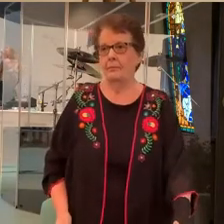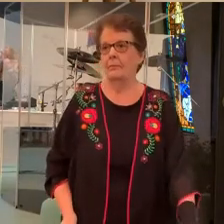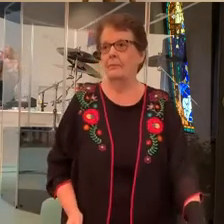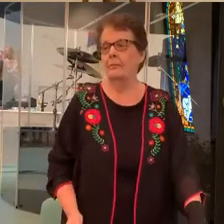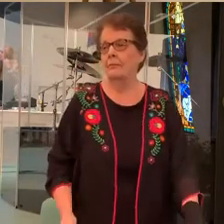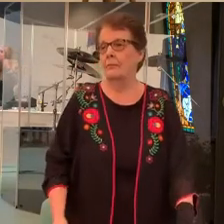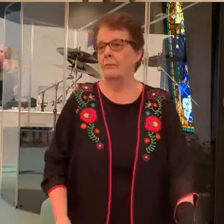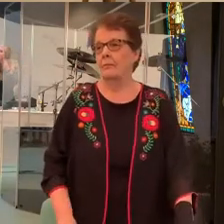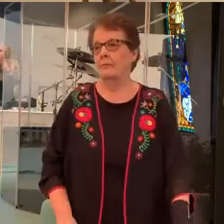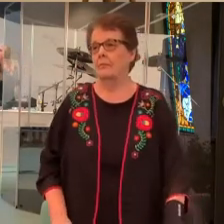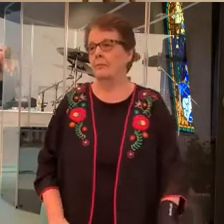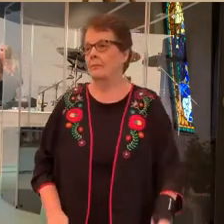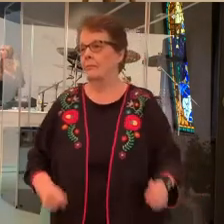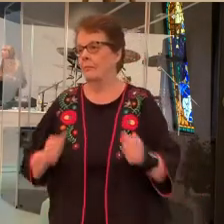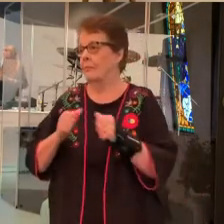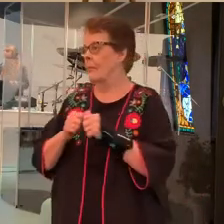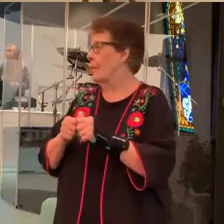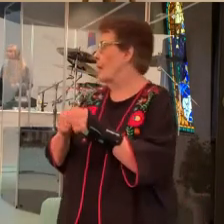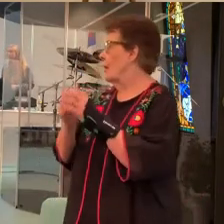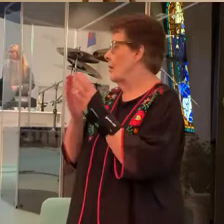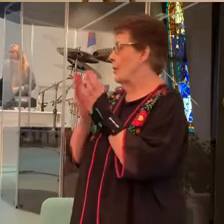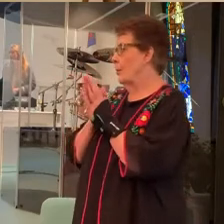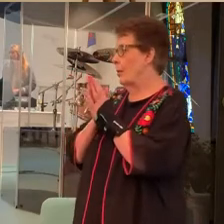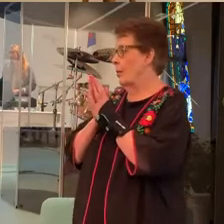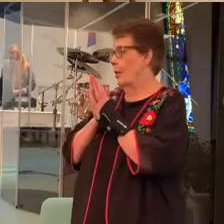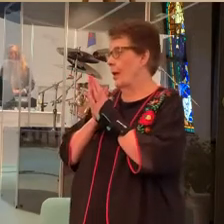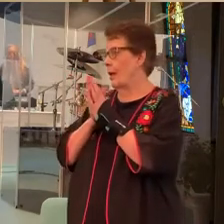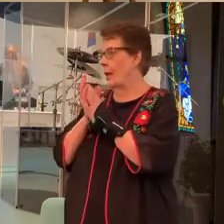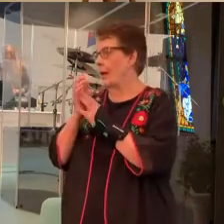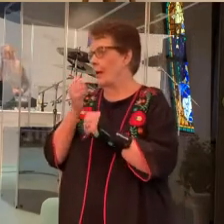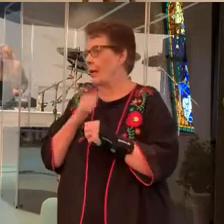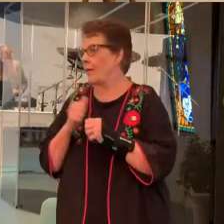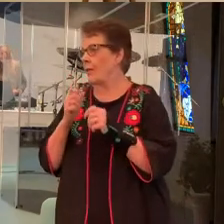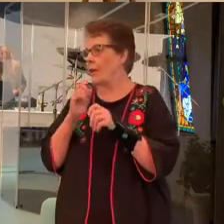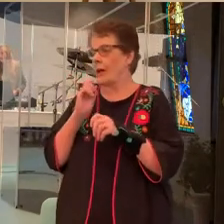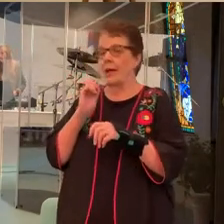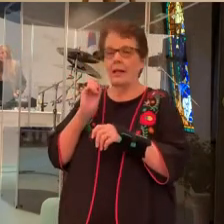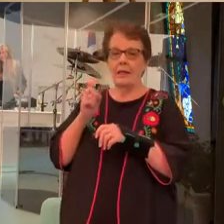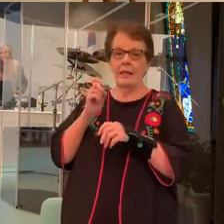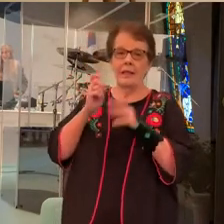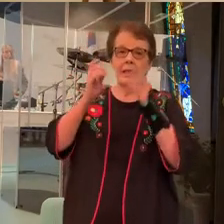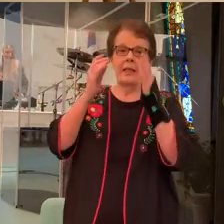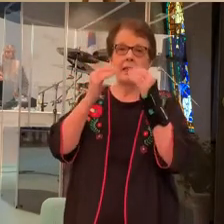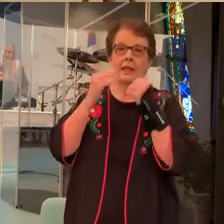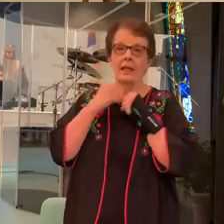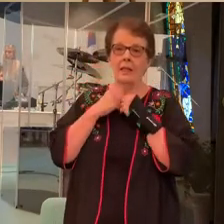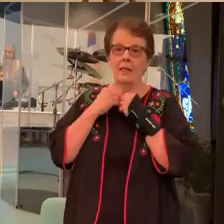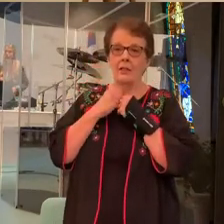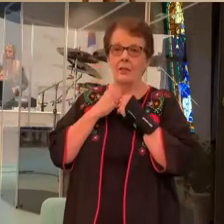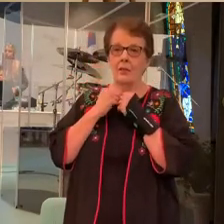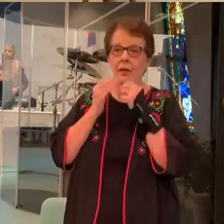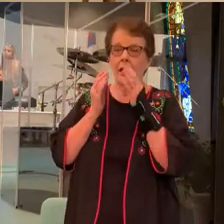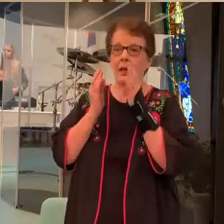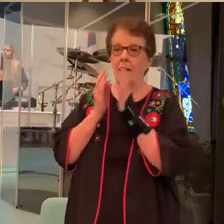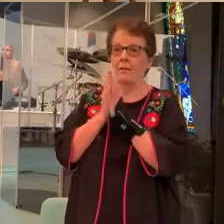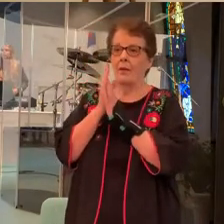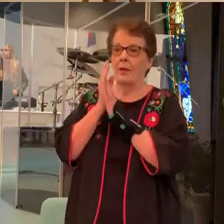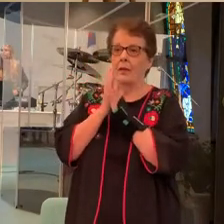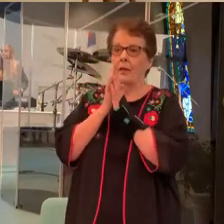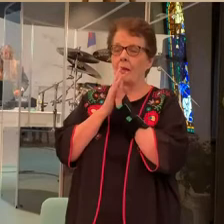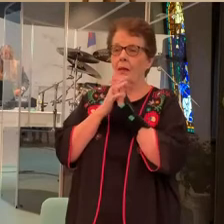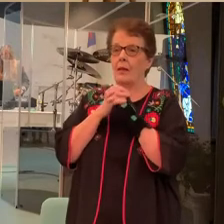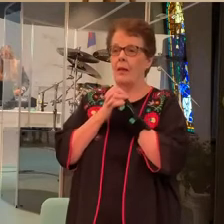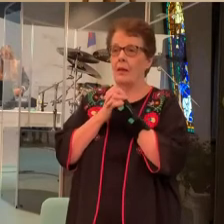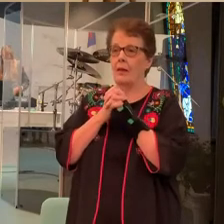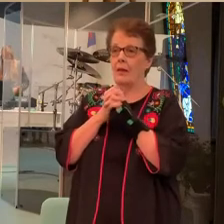praying in this room and there may be a need that you have, I'd like for you to just make your pew a place of prayer. Just bow your head